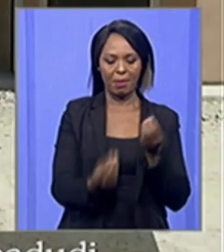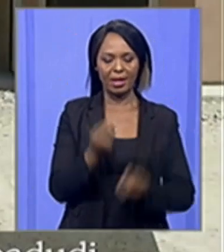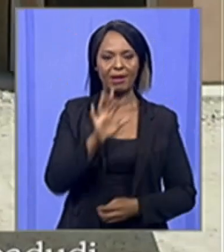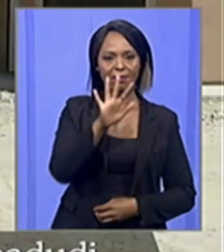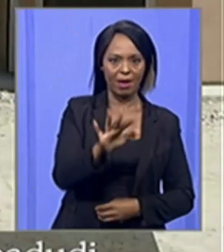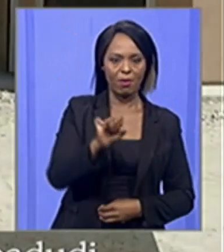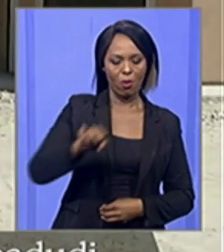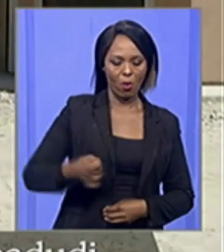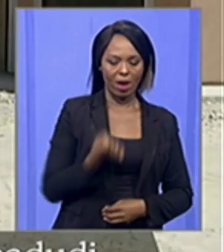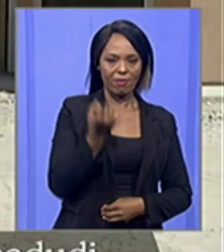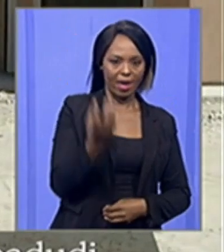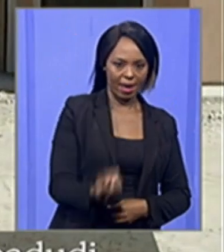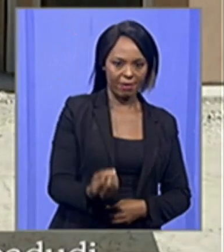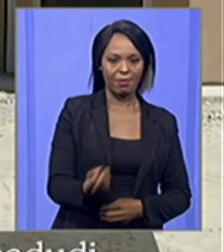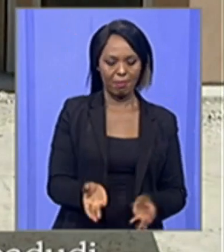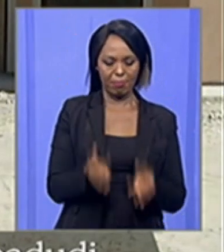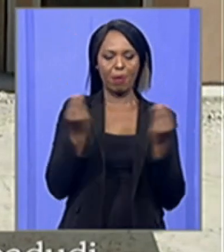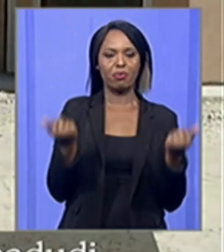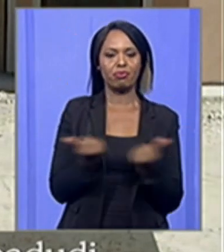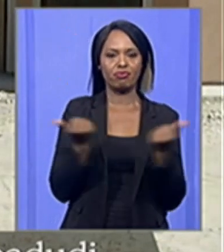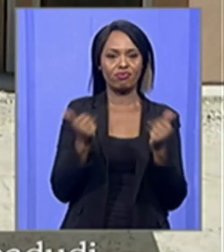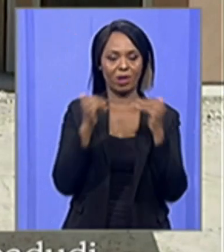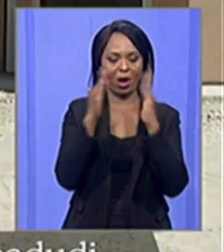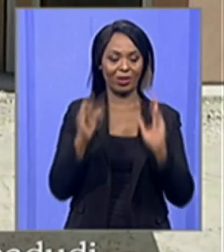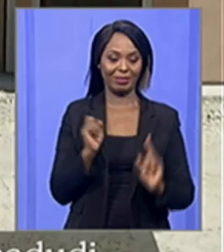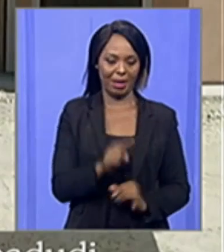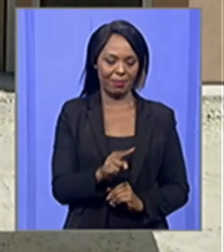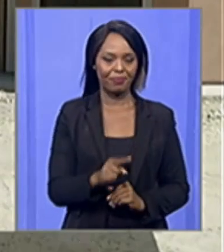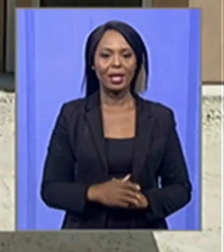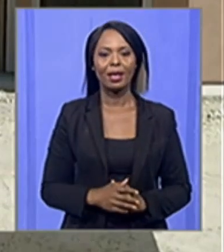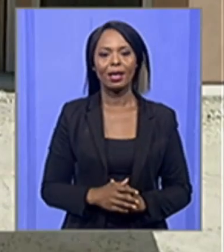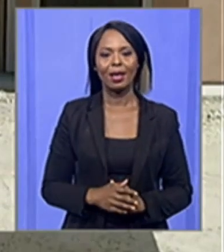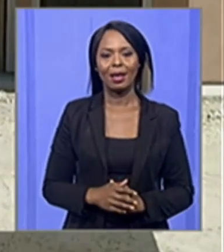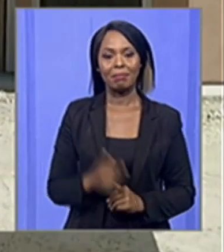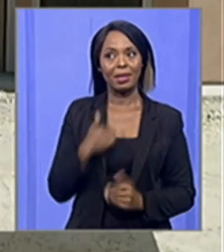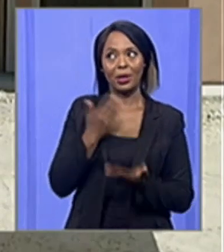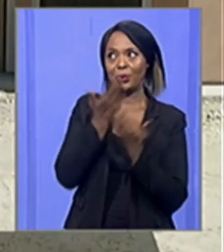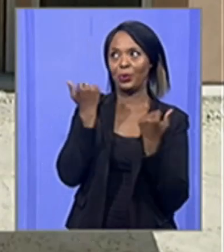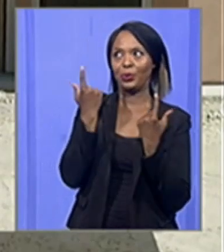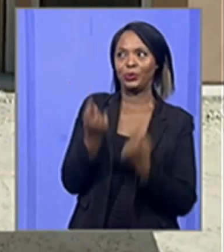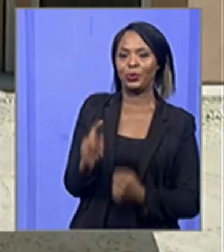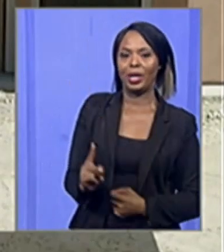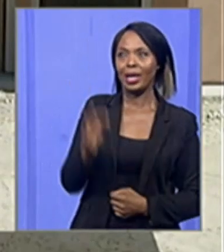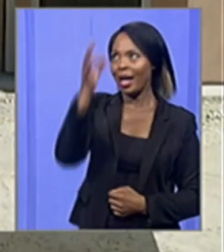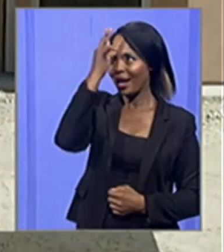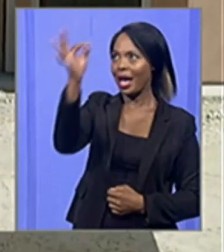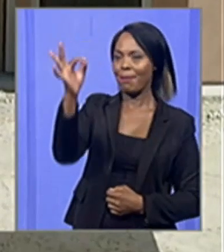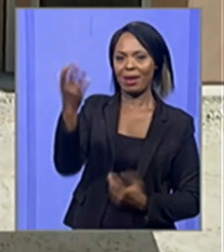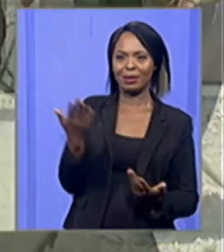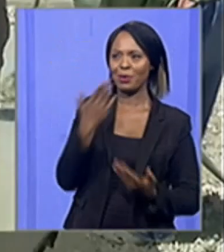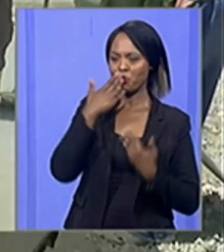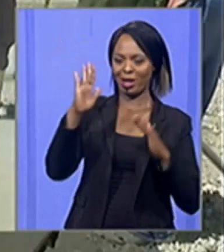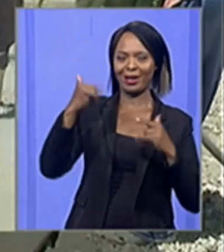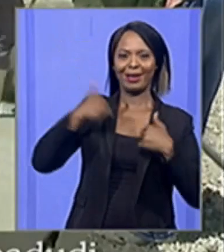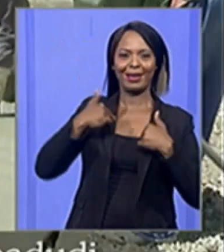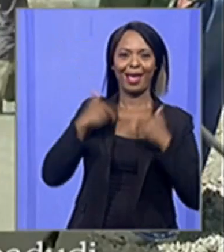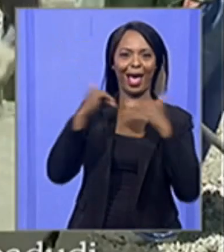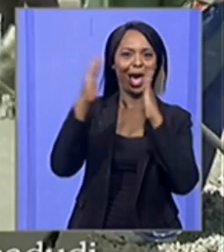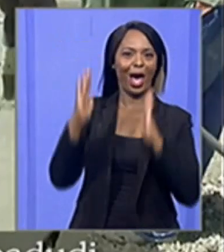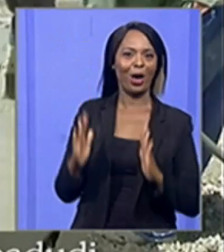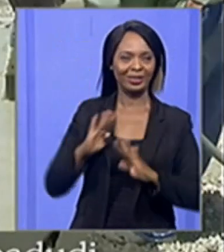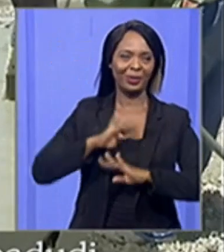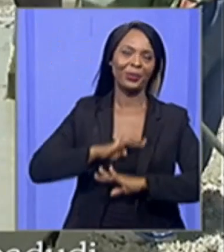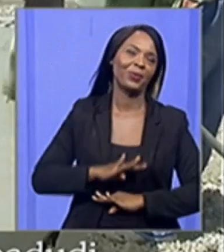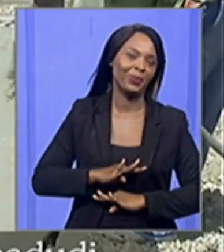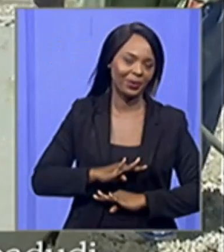Ga ke tšo re nka dira eng ka gore tota pušo e berekile e mphile ntlo. Projeke ena